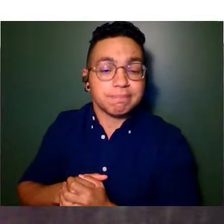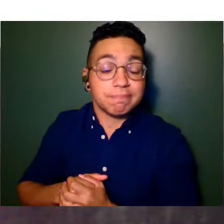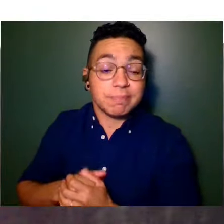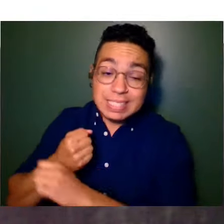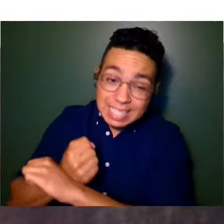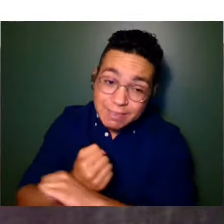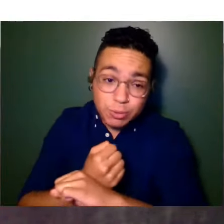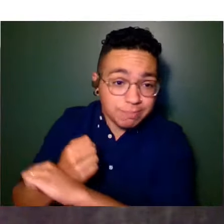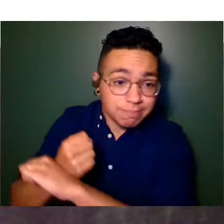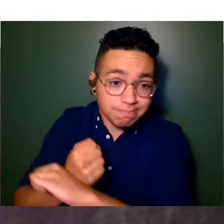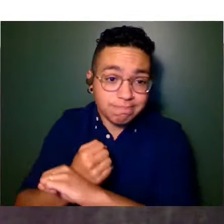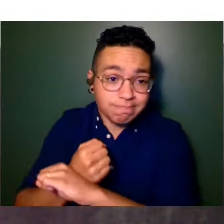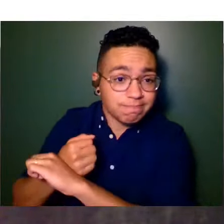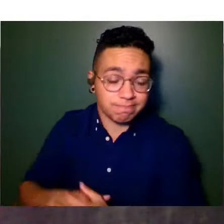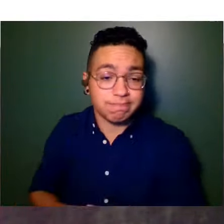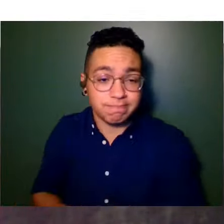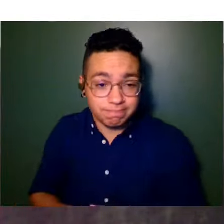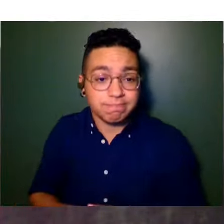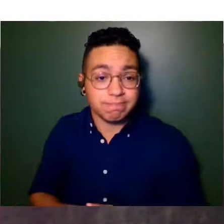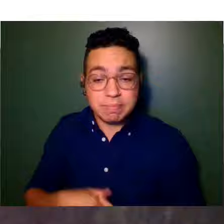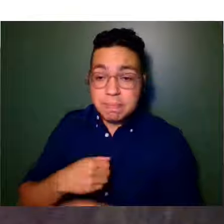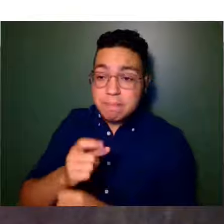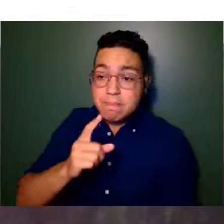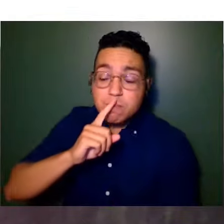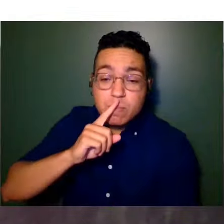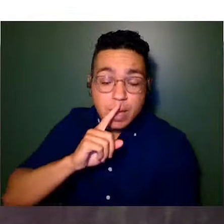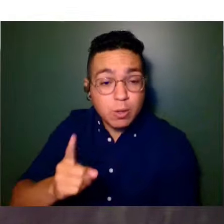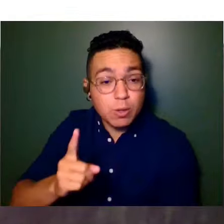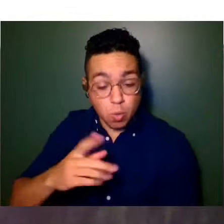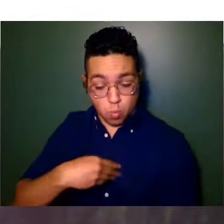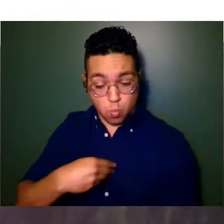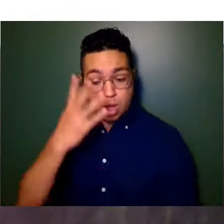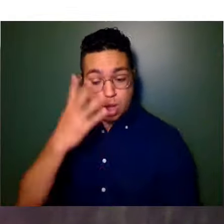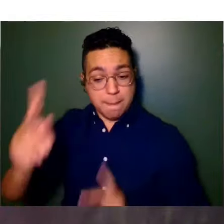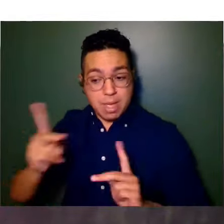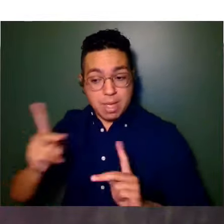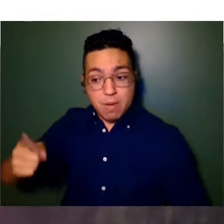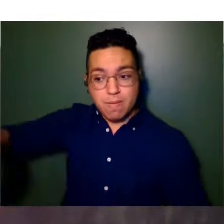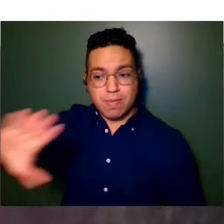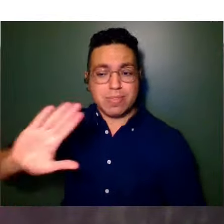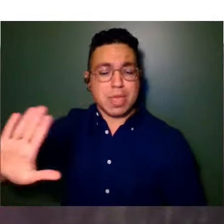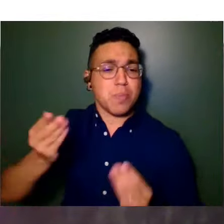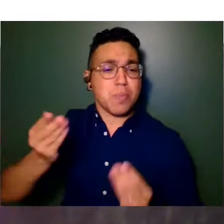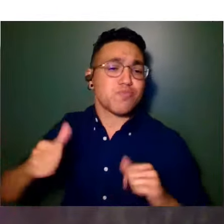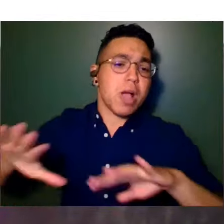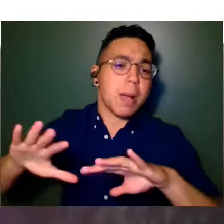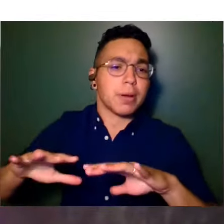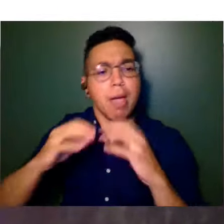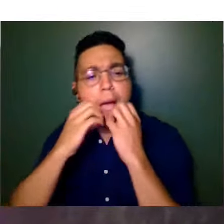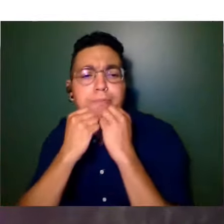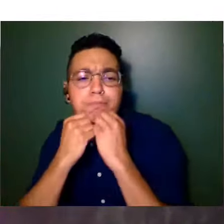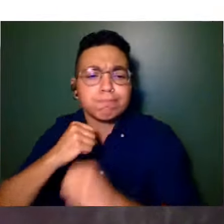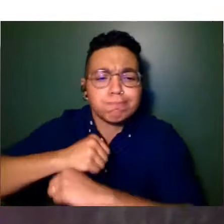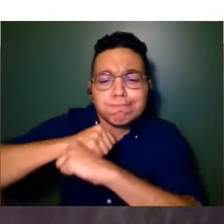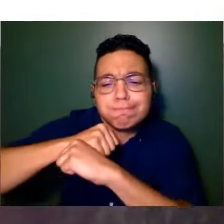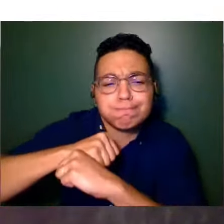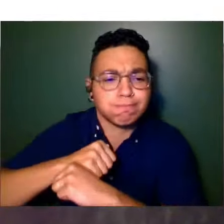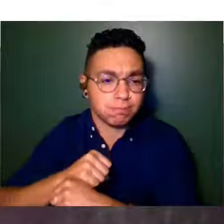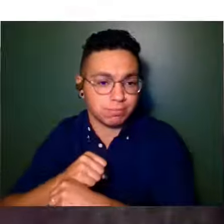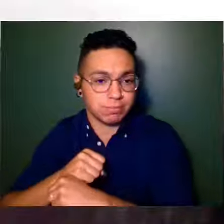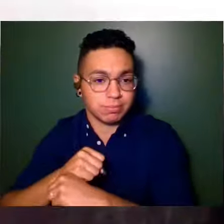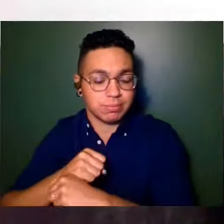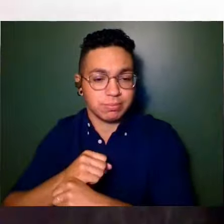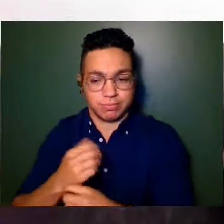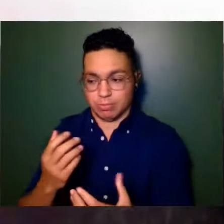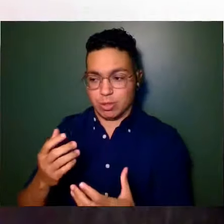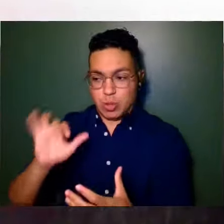slavery and making sure that white people's property is protected. And so the